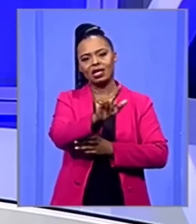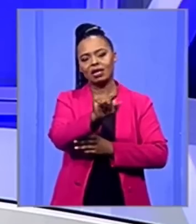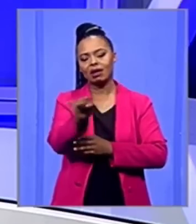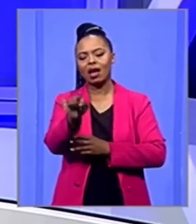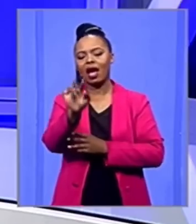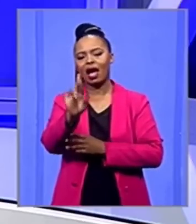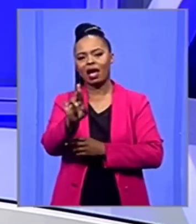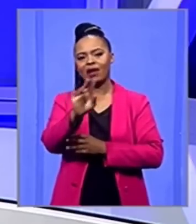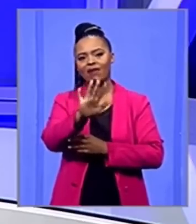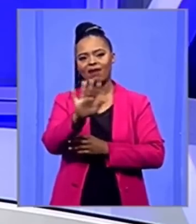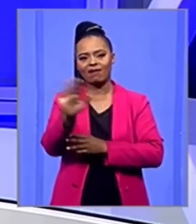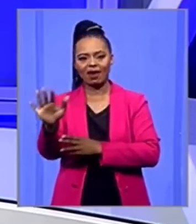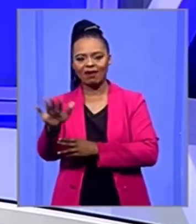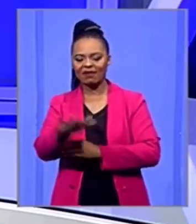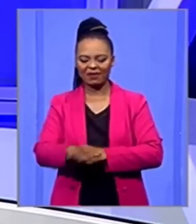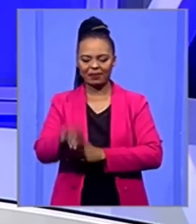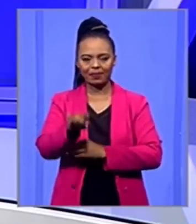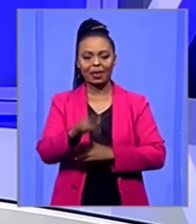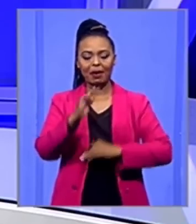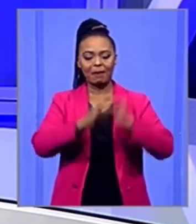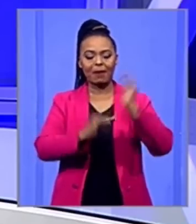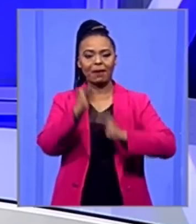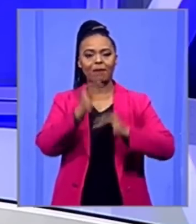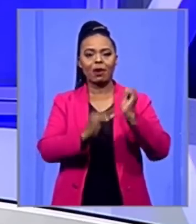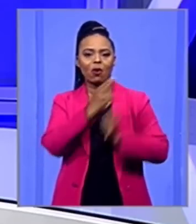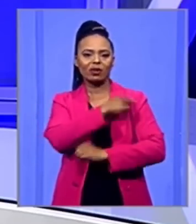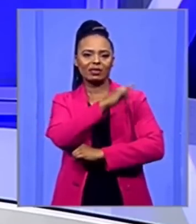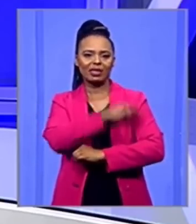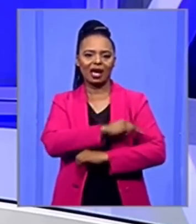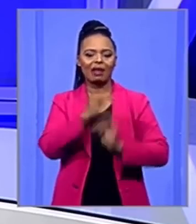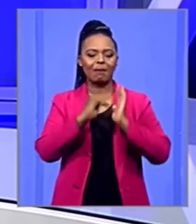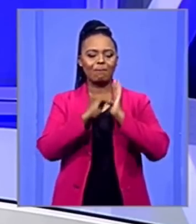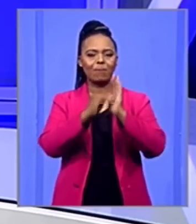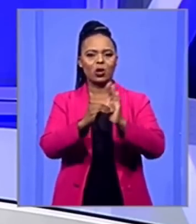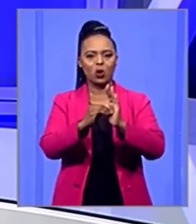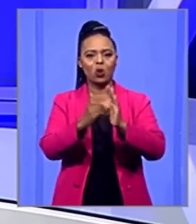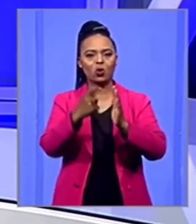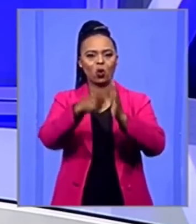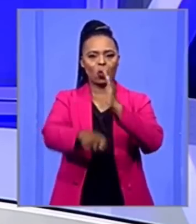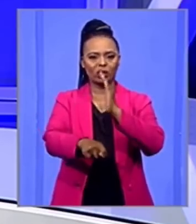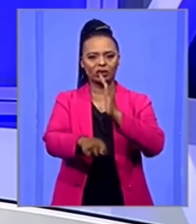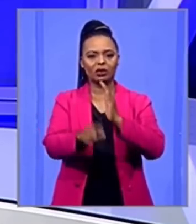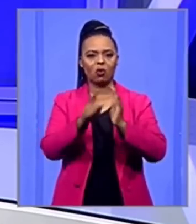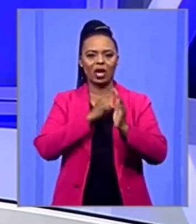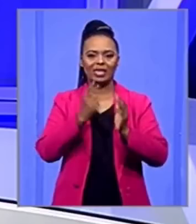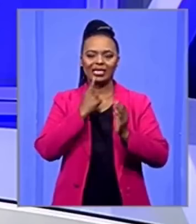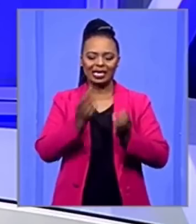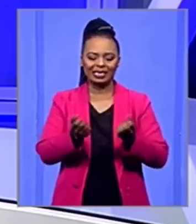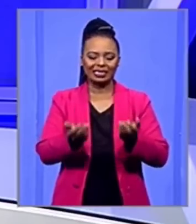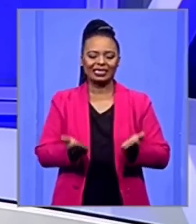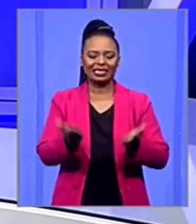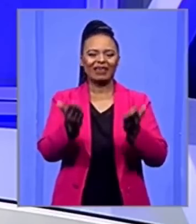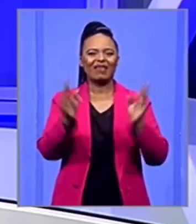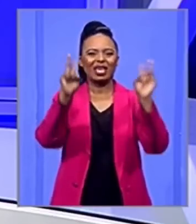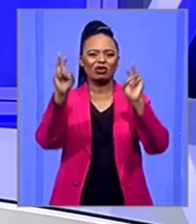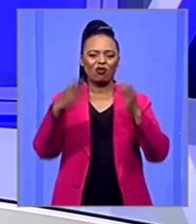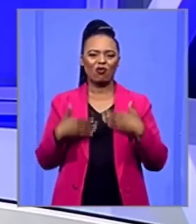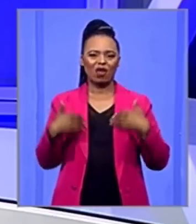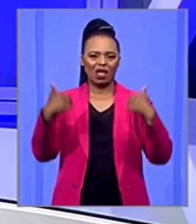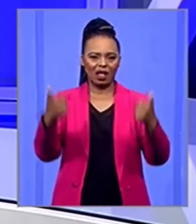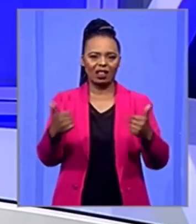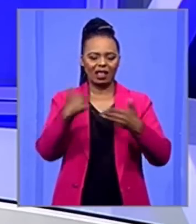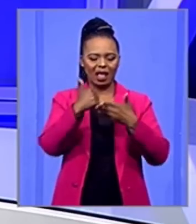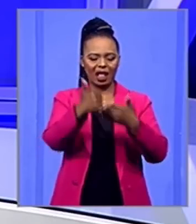Begersfort. Maikemišetšo a bookelo bja diranta tše dimilione ke go aba ditirelo tša kalafo tša private go